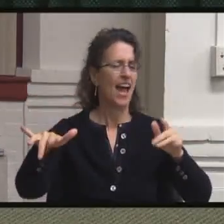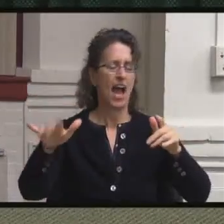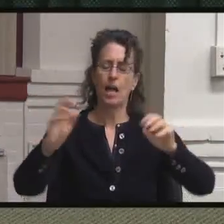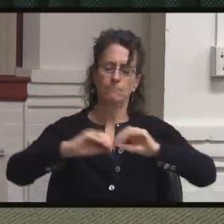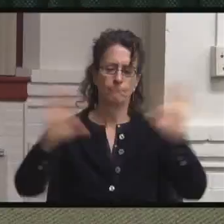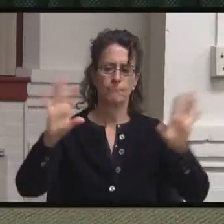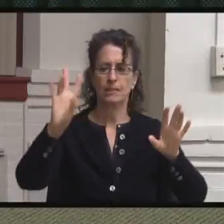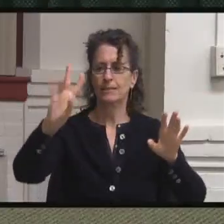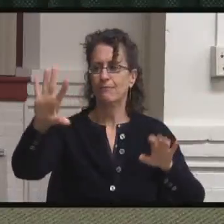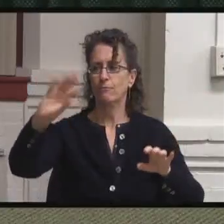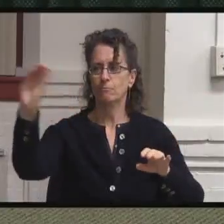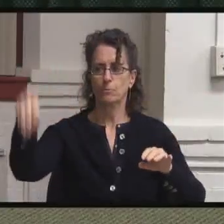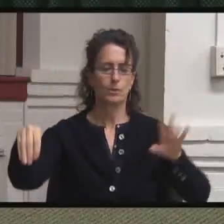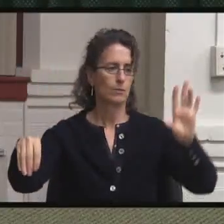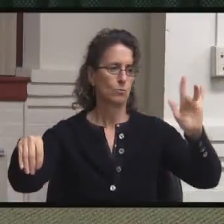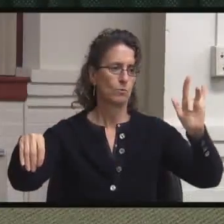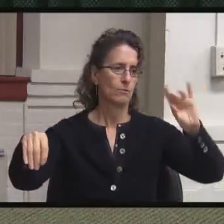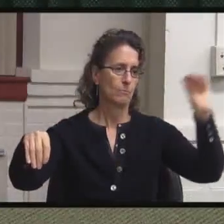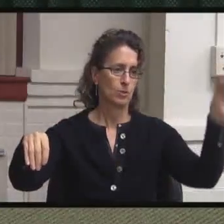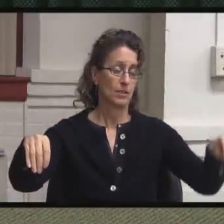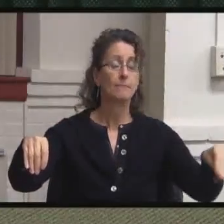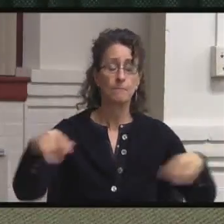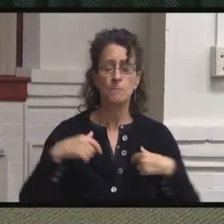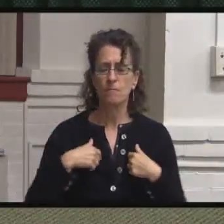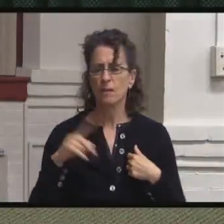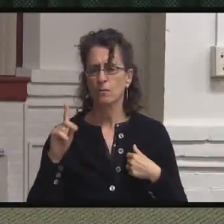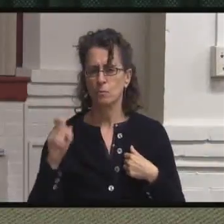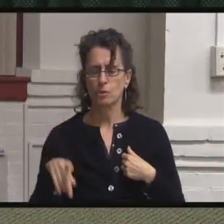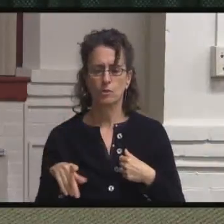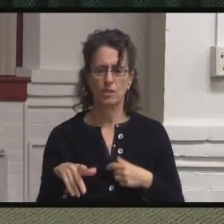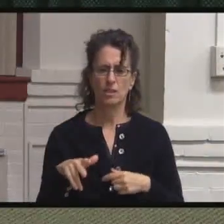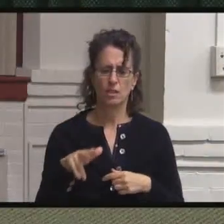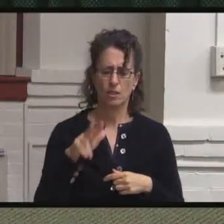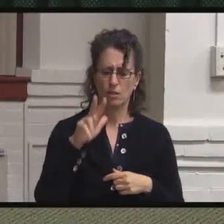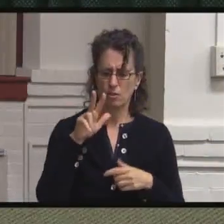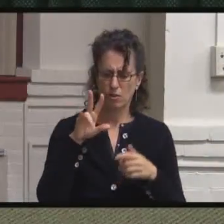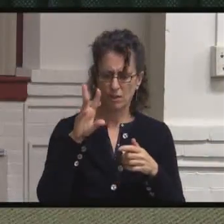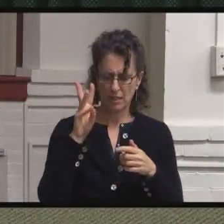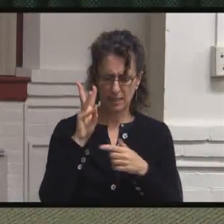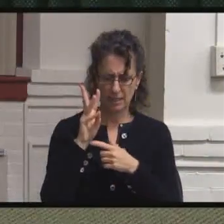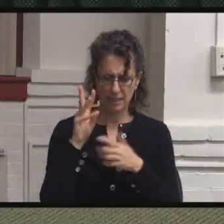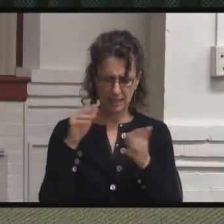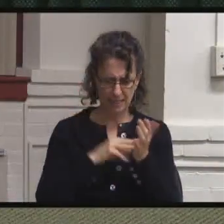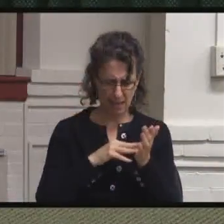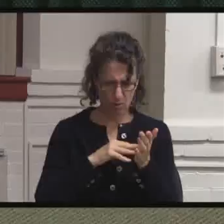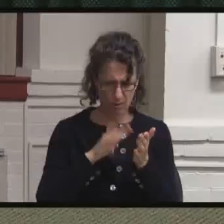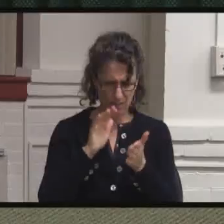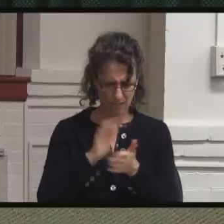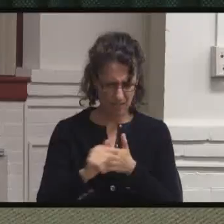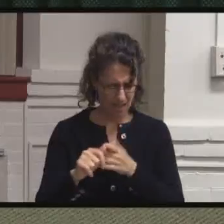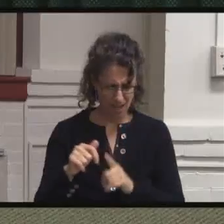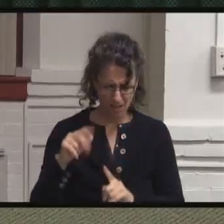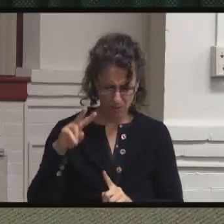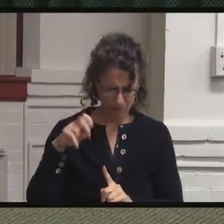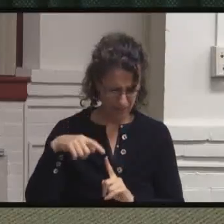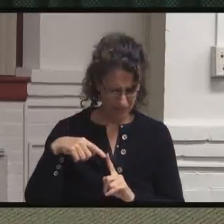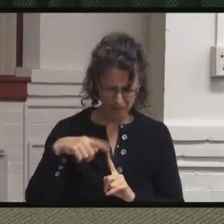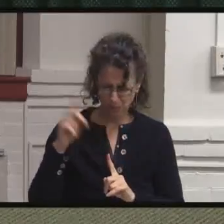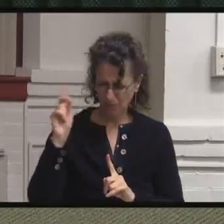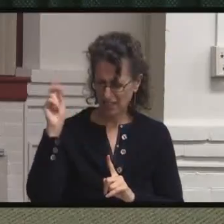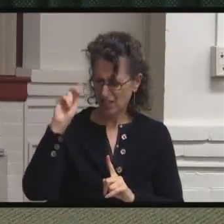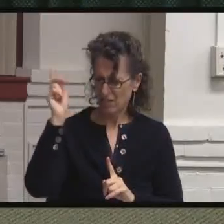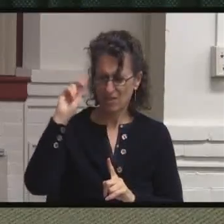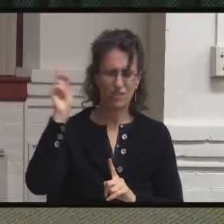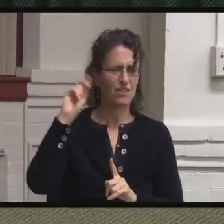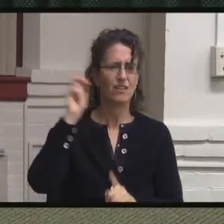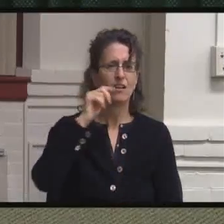That's it. Other questions from anybody? Yeah, on the board? I don't see the 36 figure anywhere. Is it? Am I